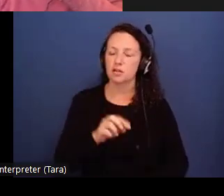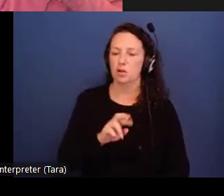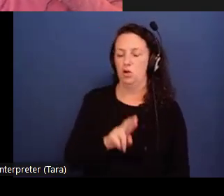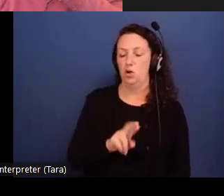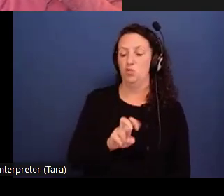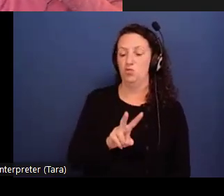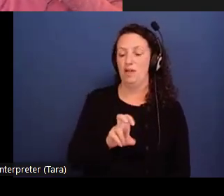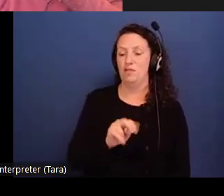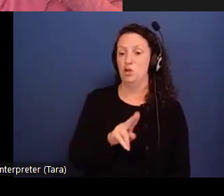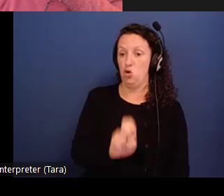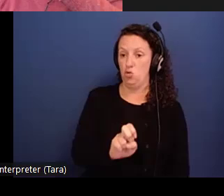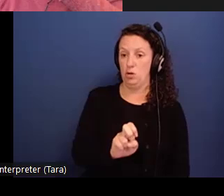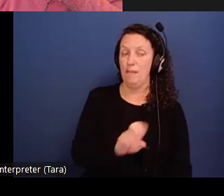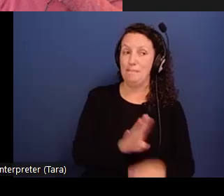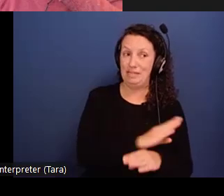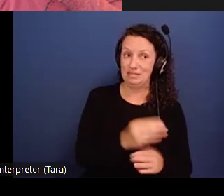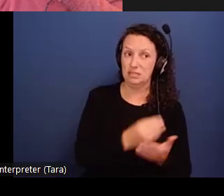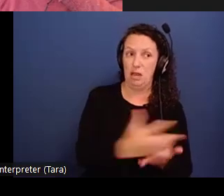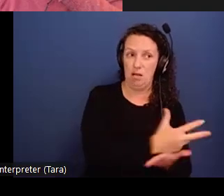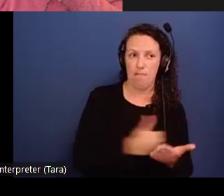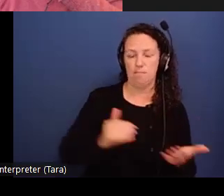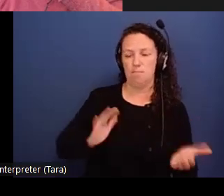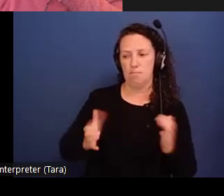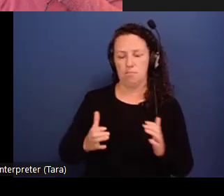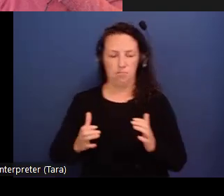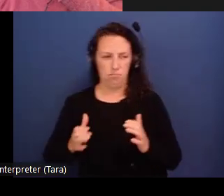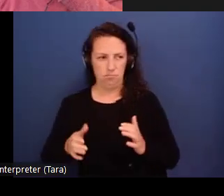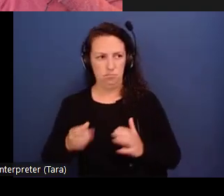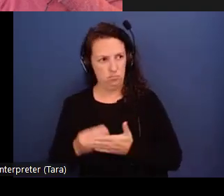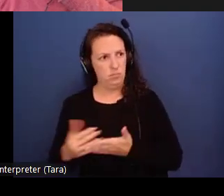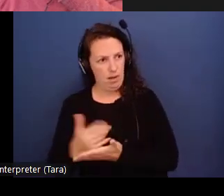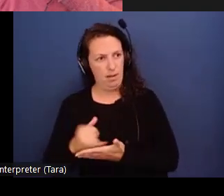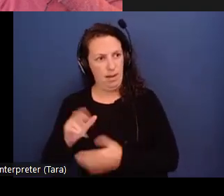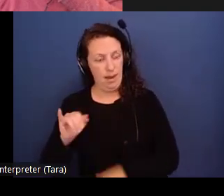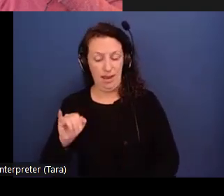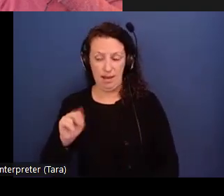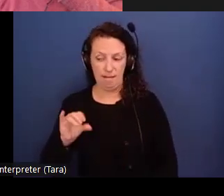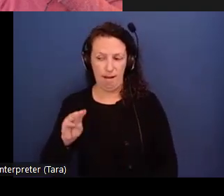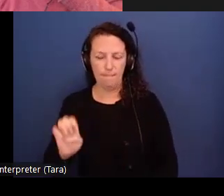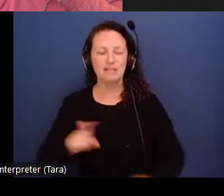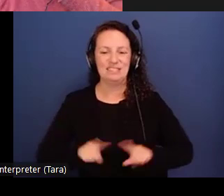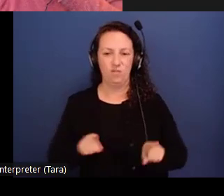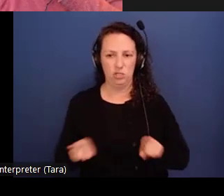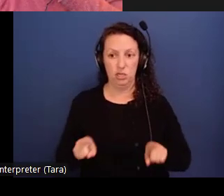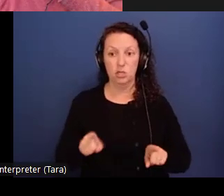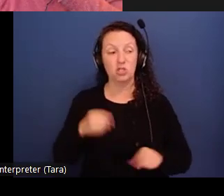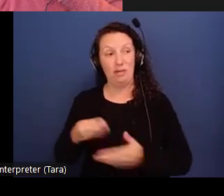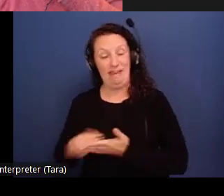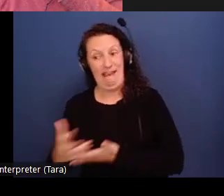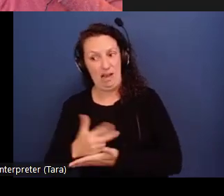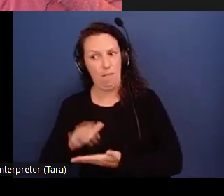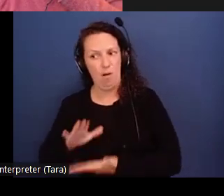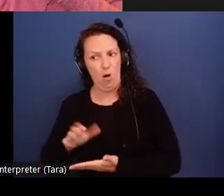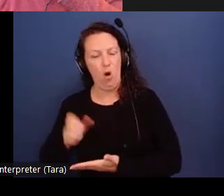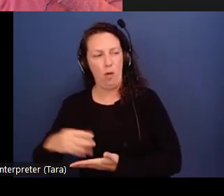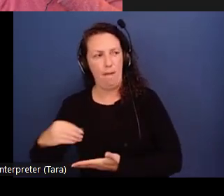an income, will it impact my benefits? And therefore, I will have to go and search for a different health insurance plan.